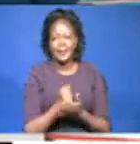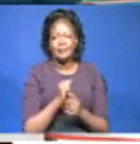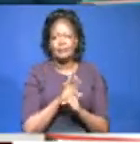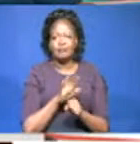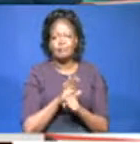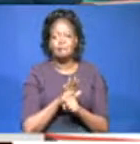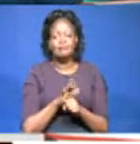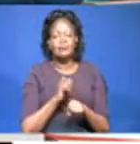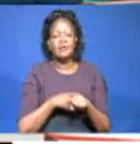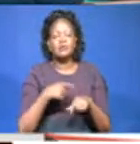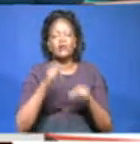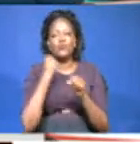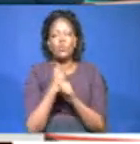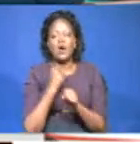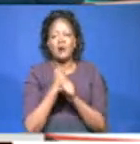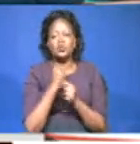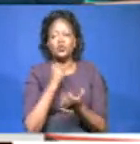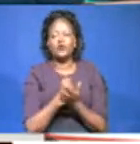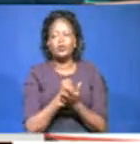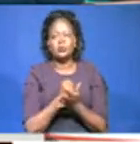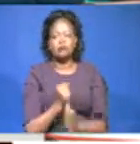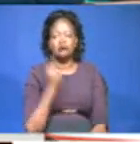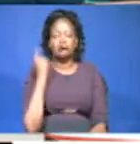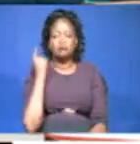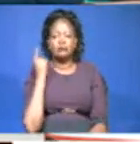tenure of office.